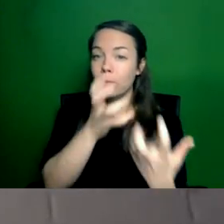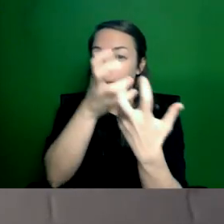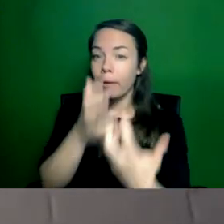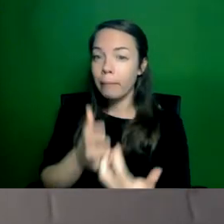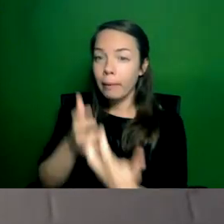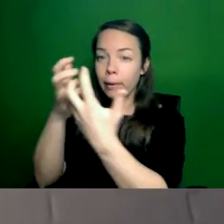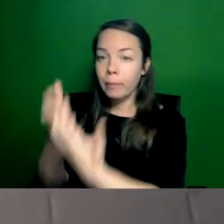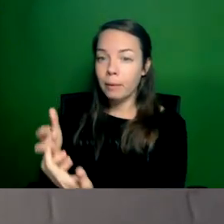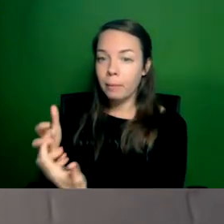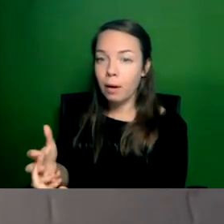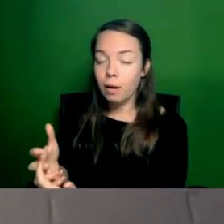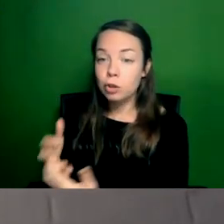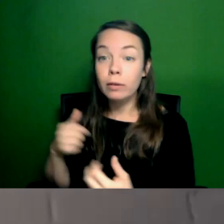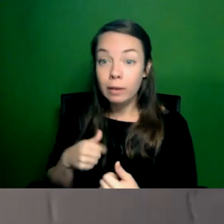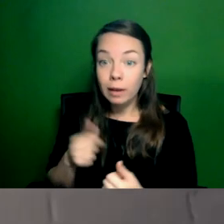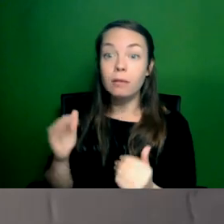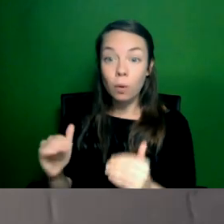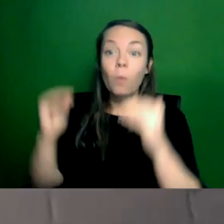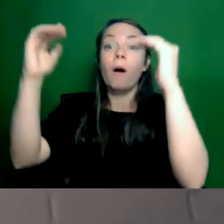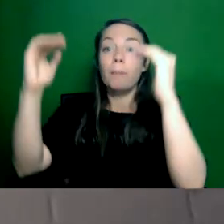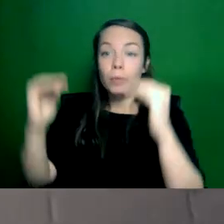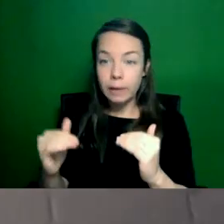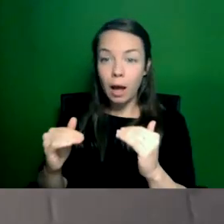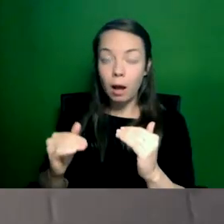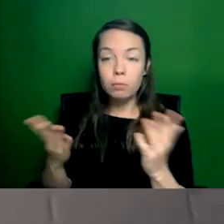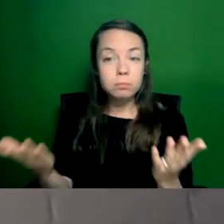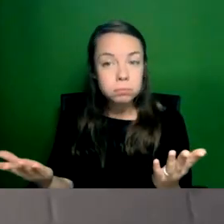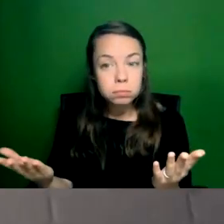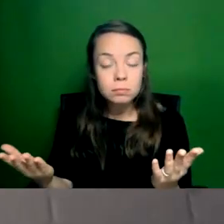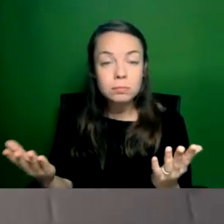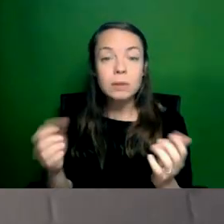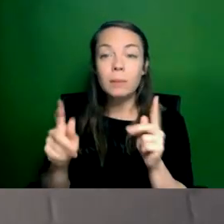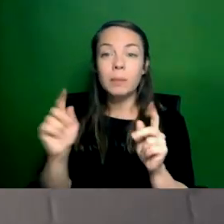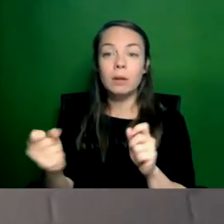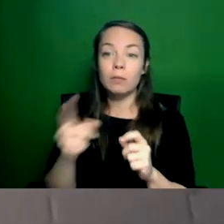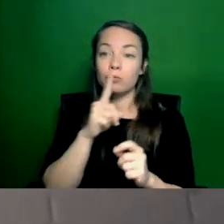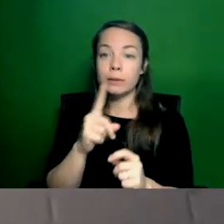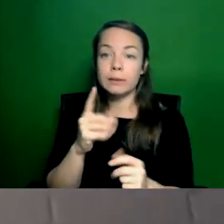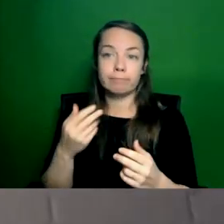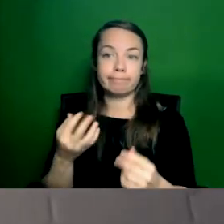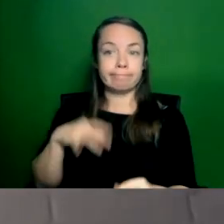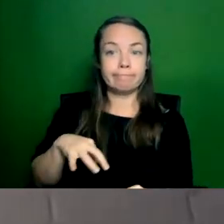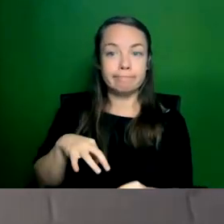and bring it down and present it in a way where people are going to be able to engage? I think that that's